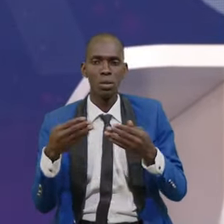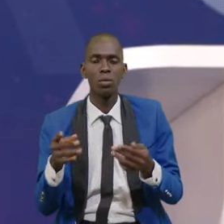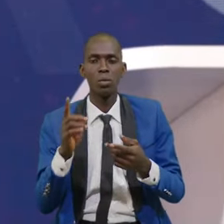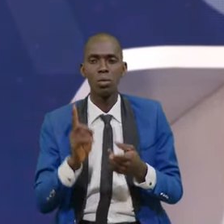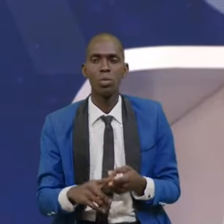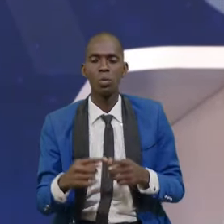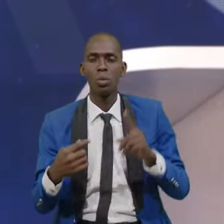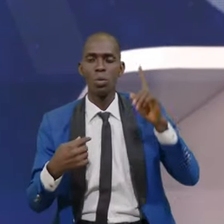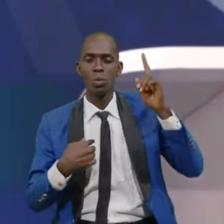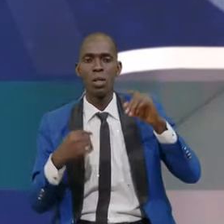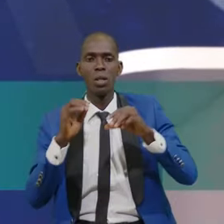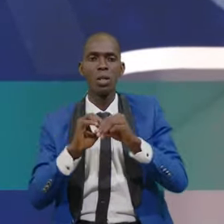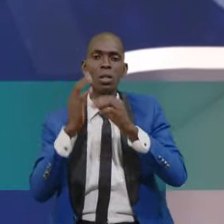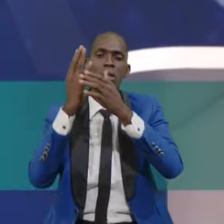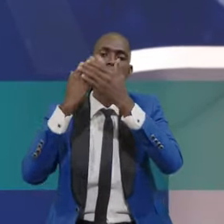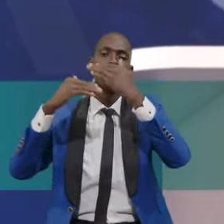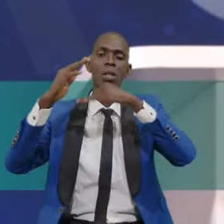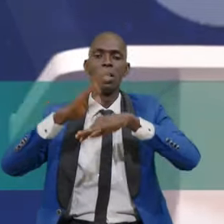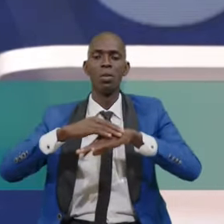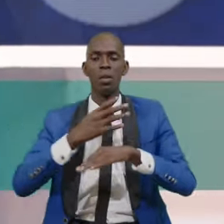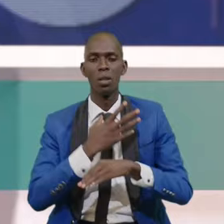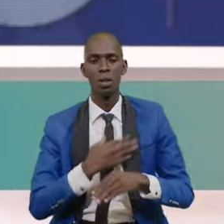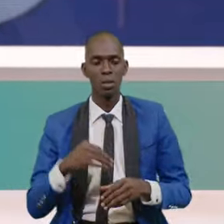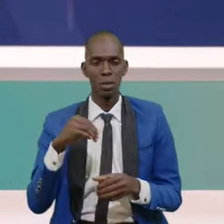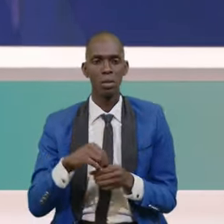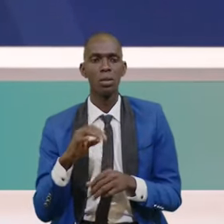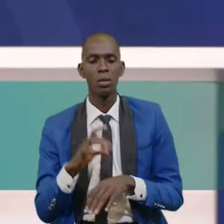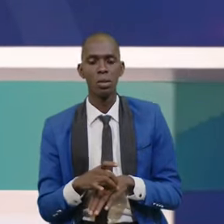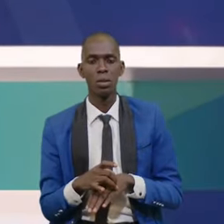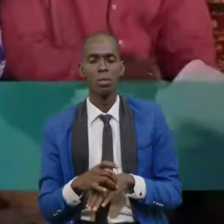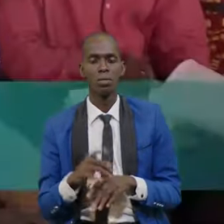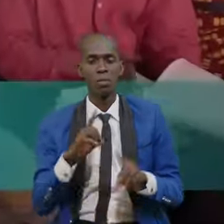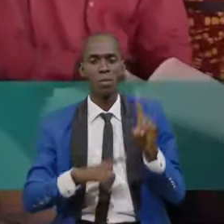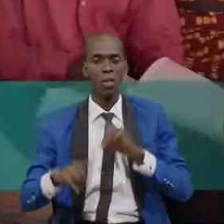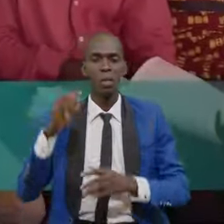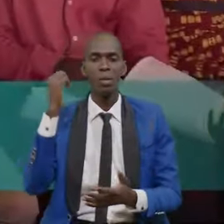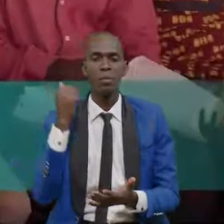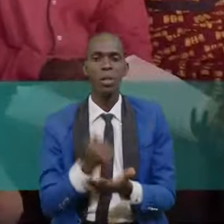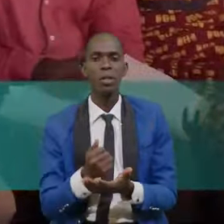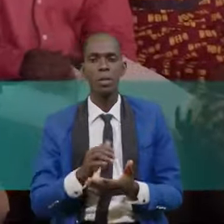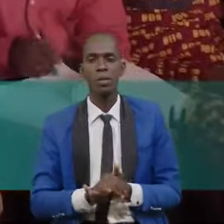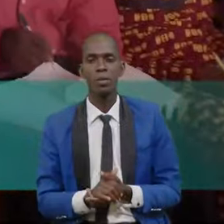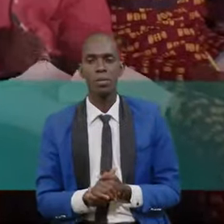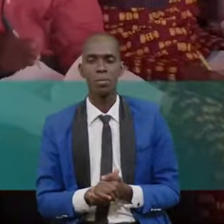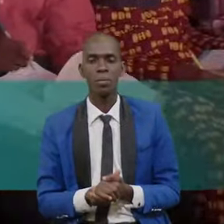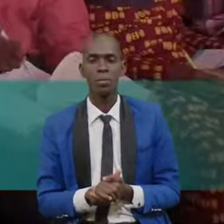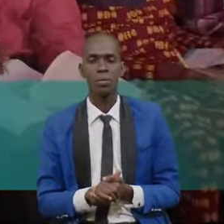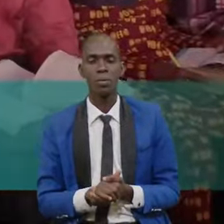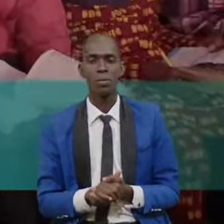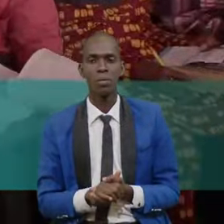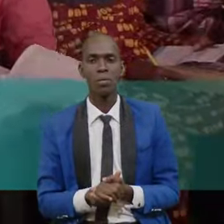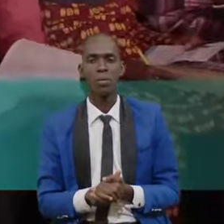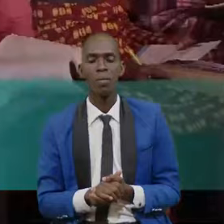in heaven and in earth. Somebody say amen. Yeah. You know, as